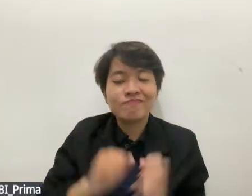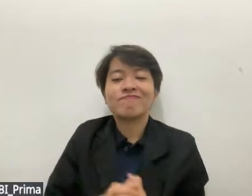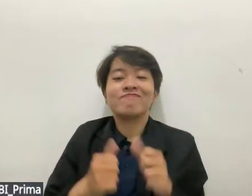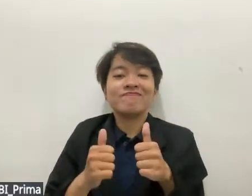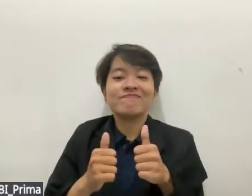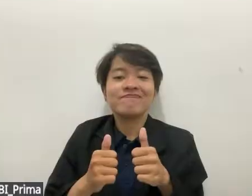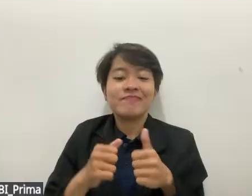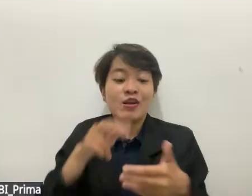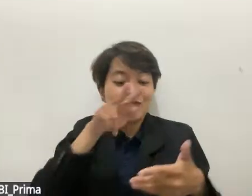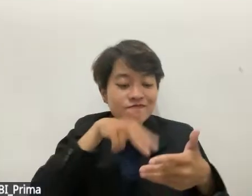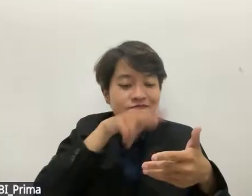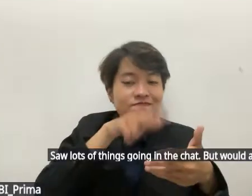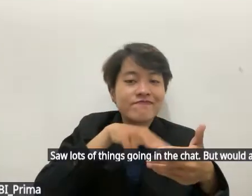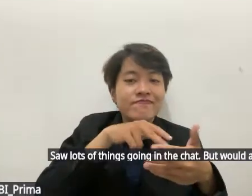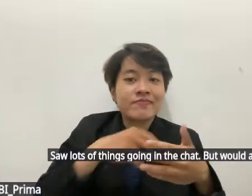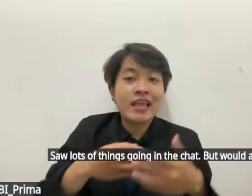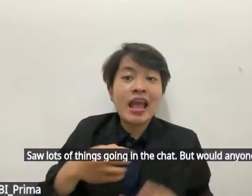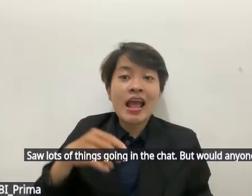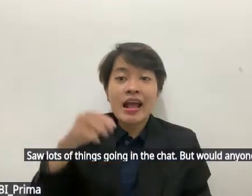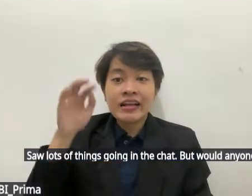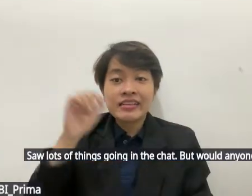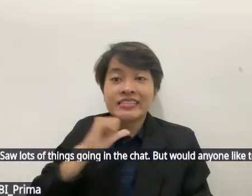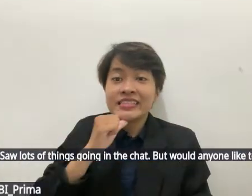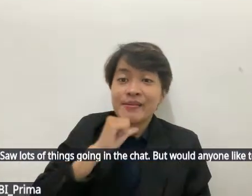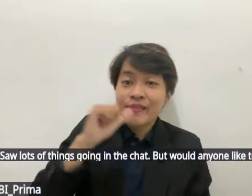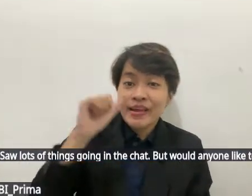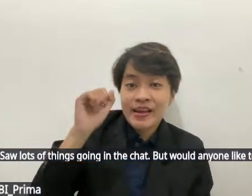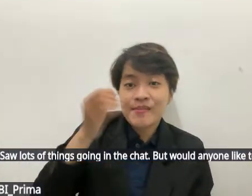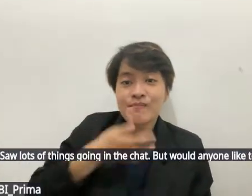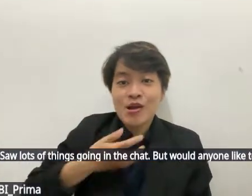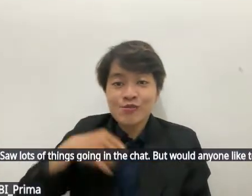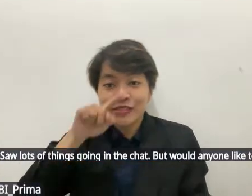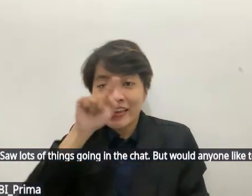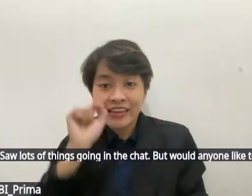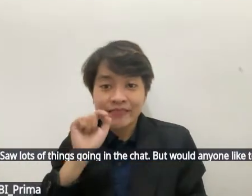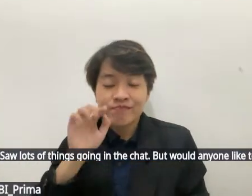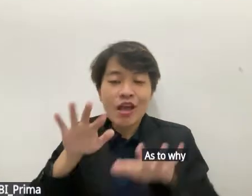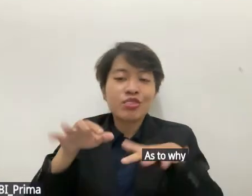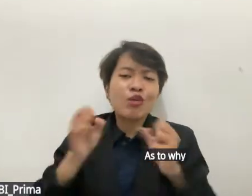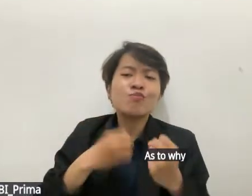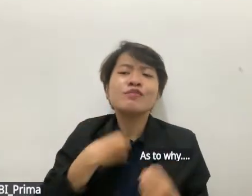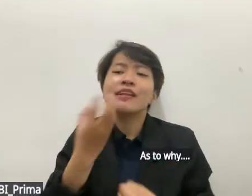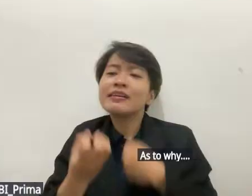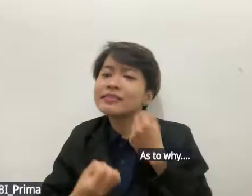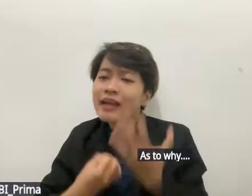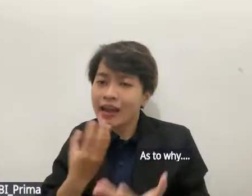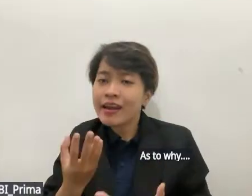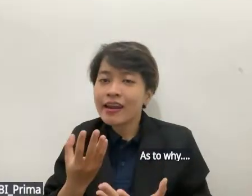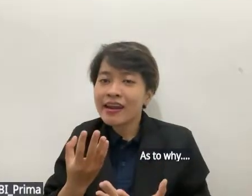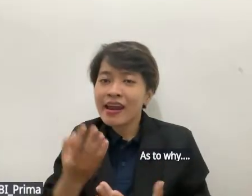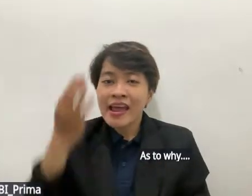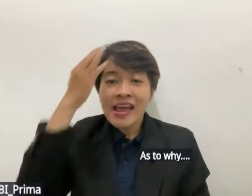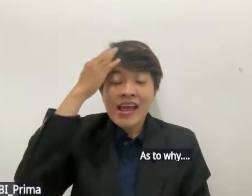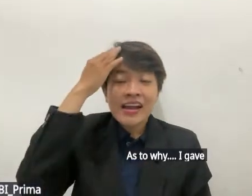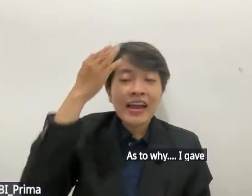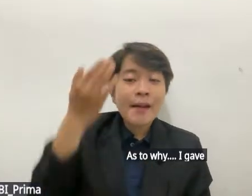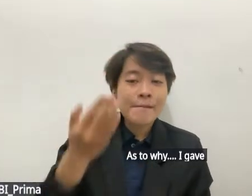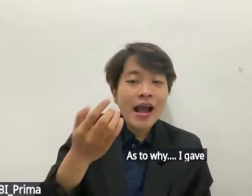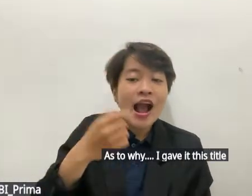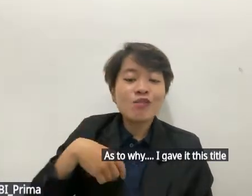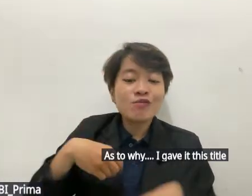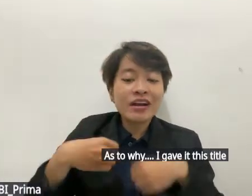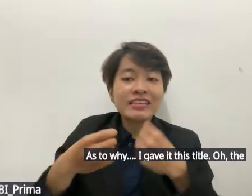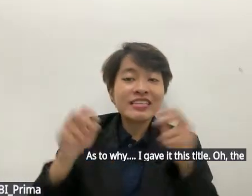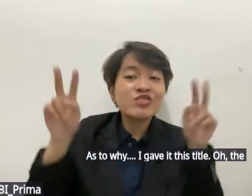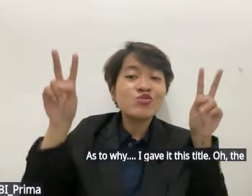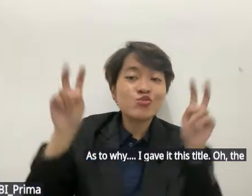But would anyone like to venture a guess as to why I gave it this title? Oh, the summary